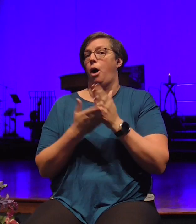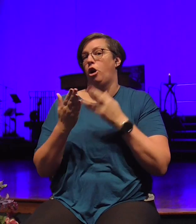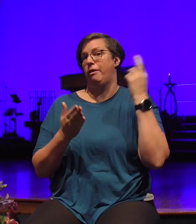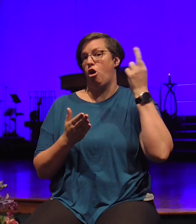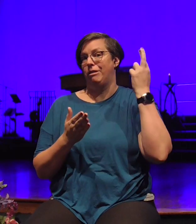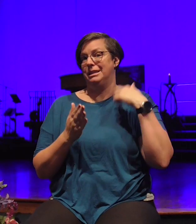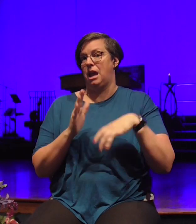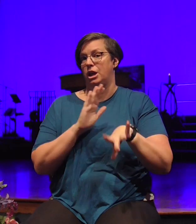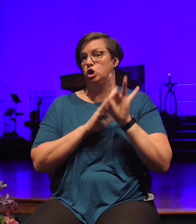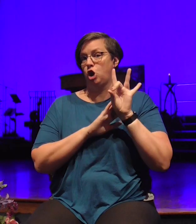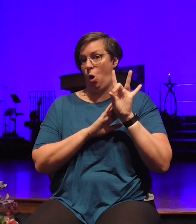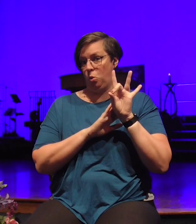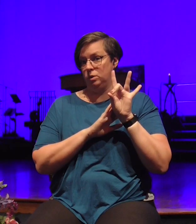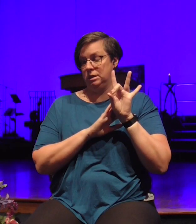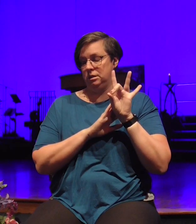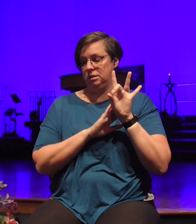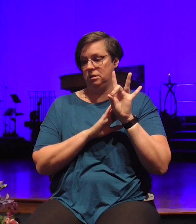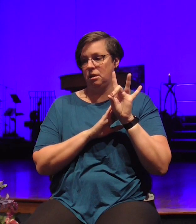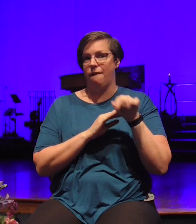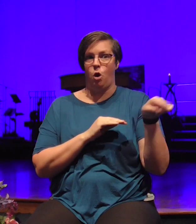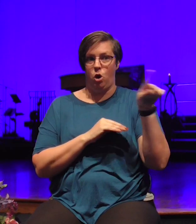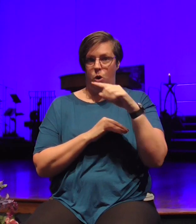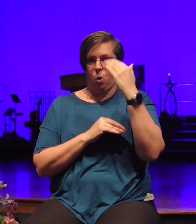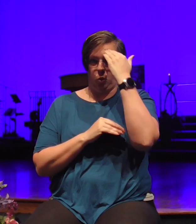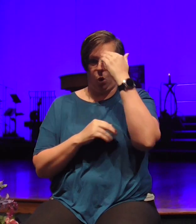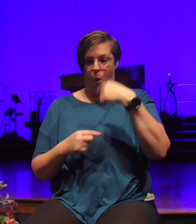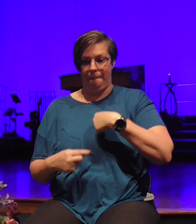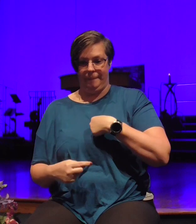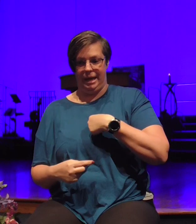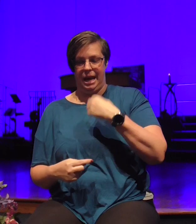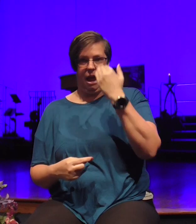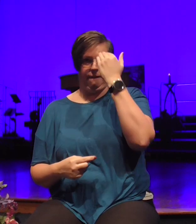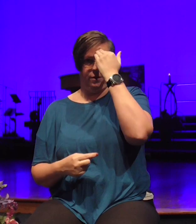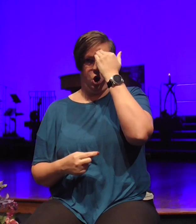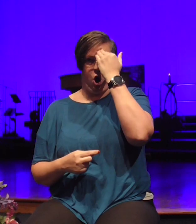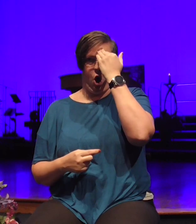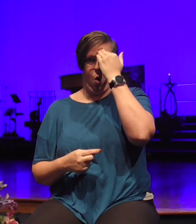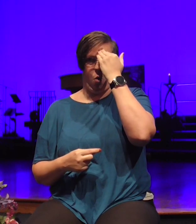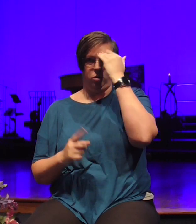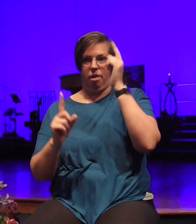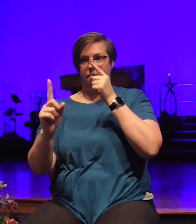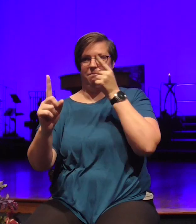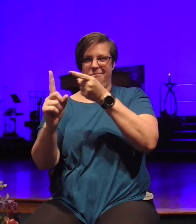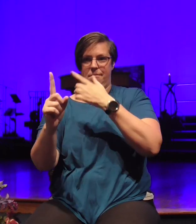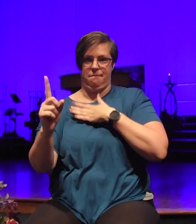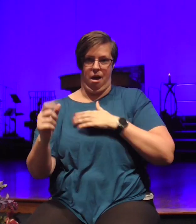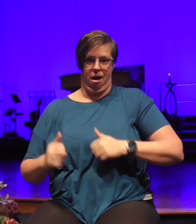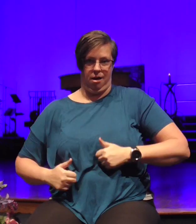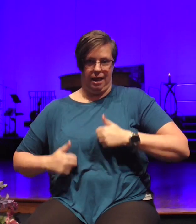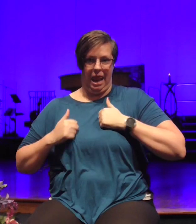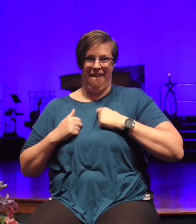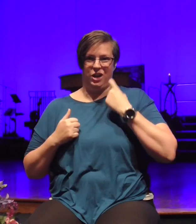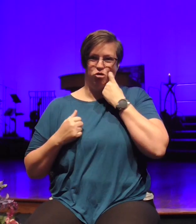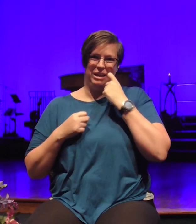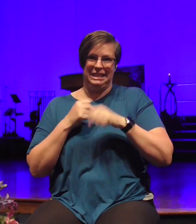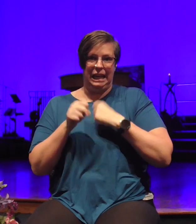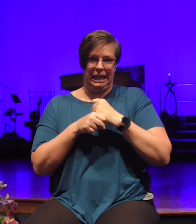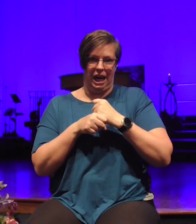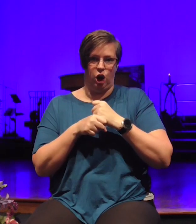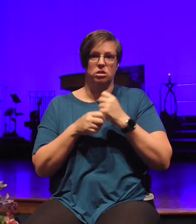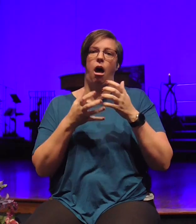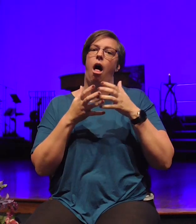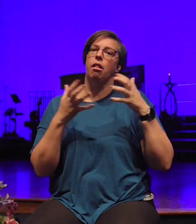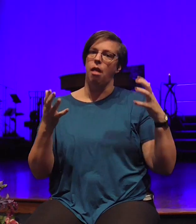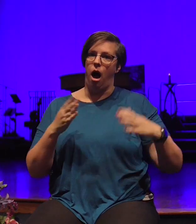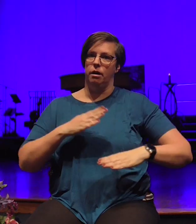is because for those of you who know me and have known the trajectory of my life in recent years, there's been a lot of